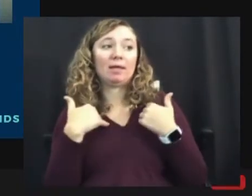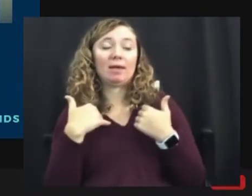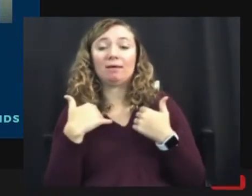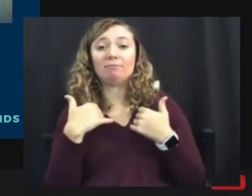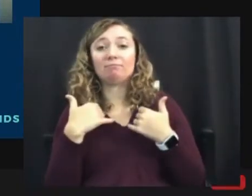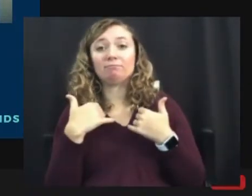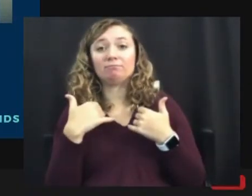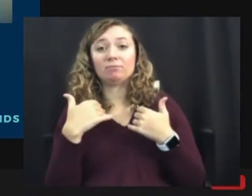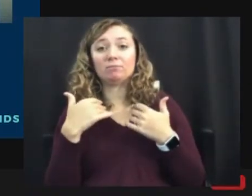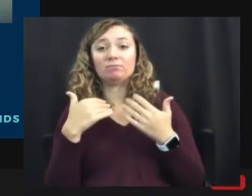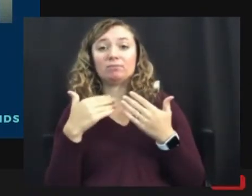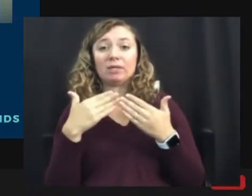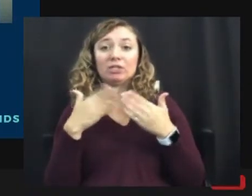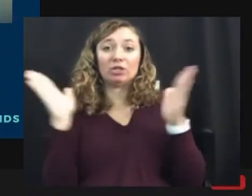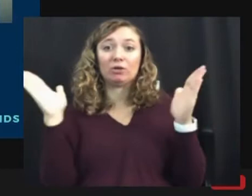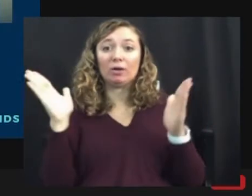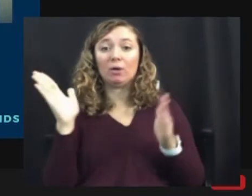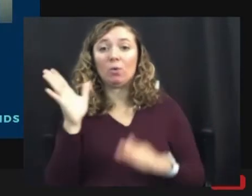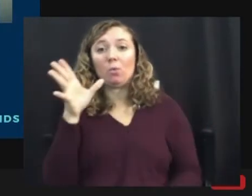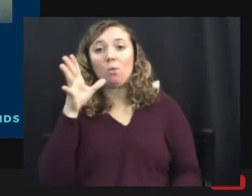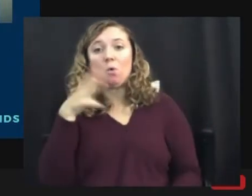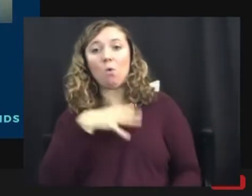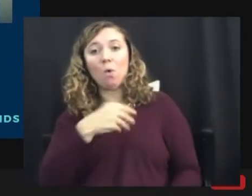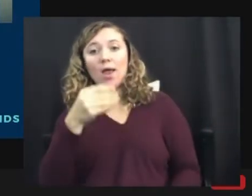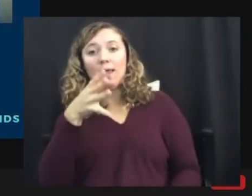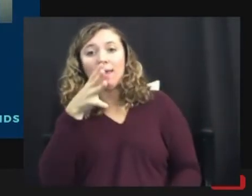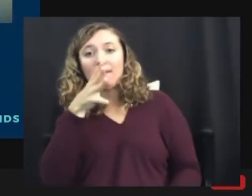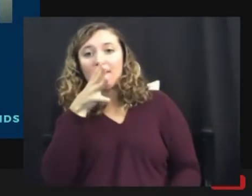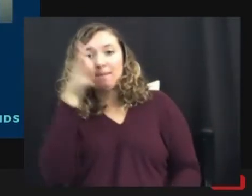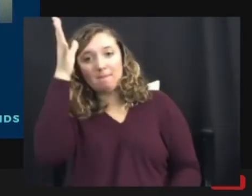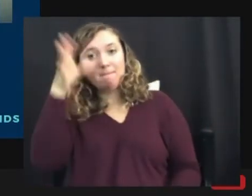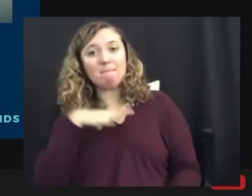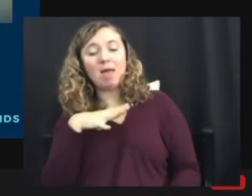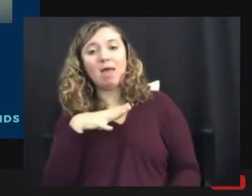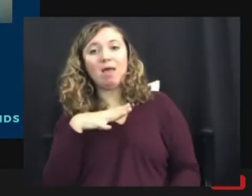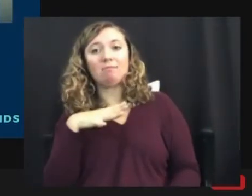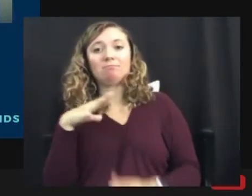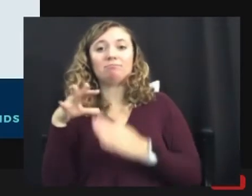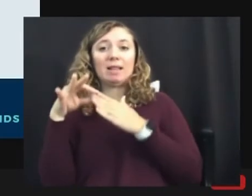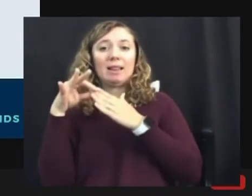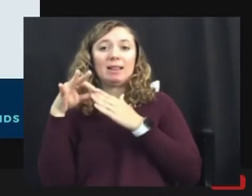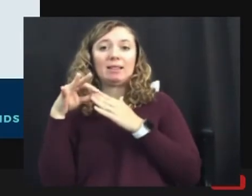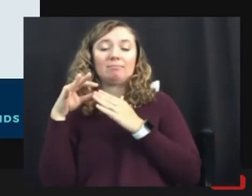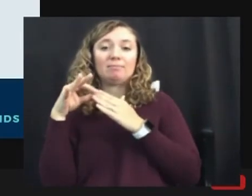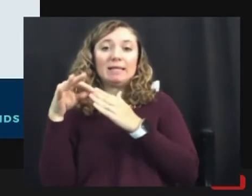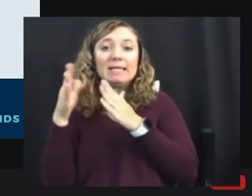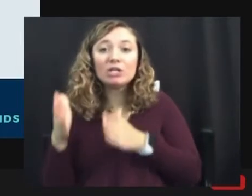in politics, business, and religious institutions.